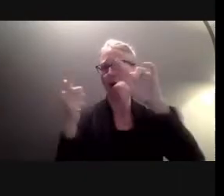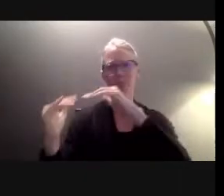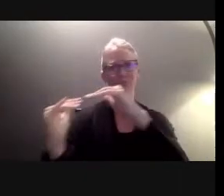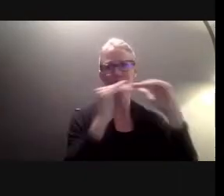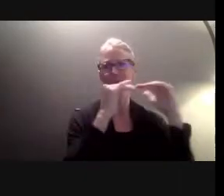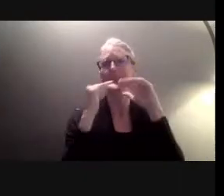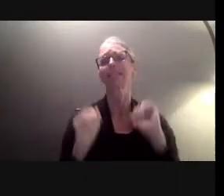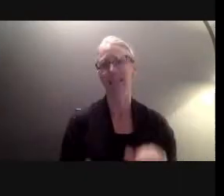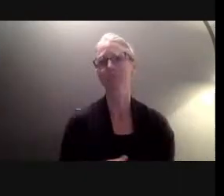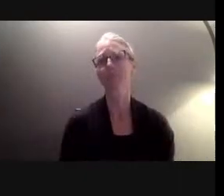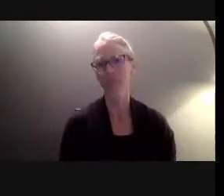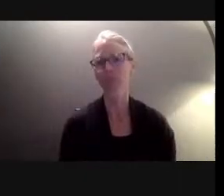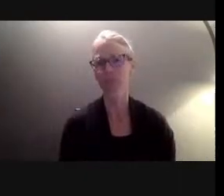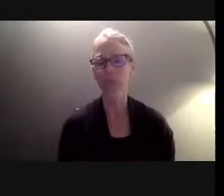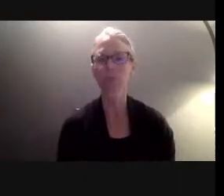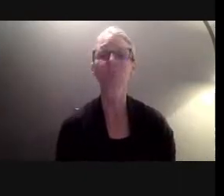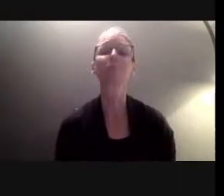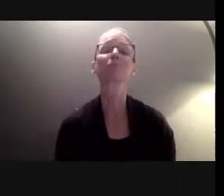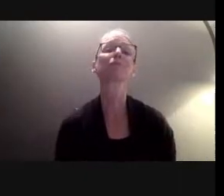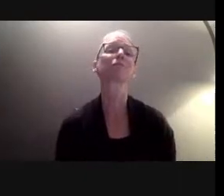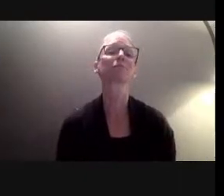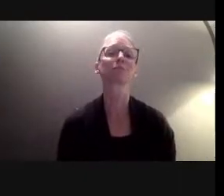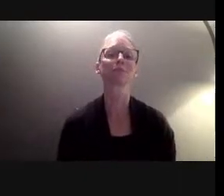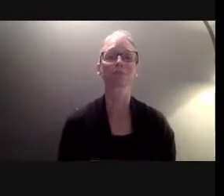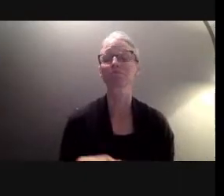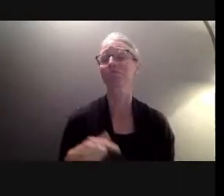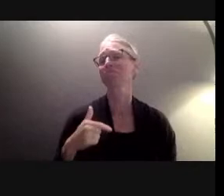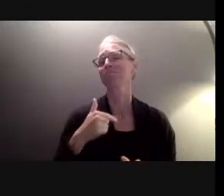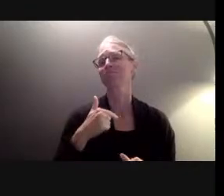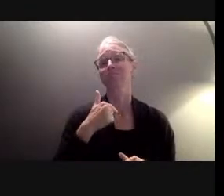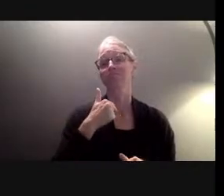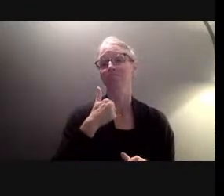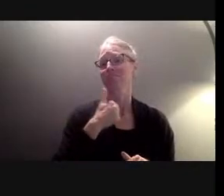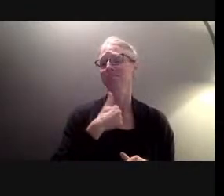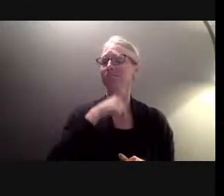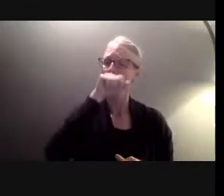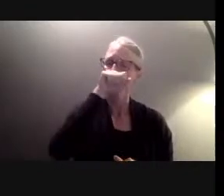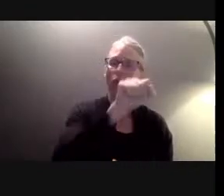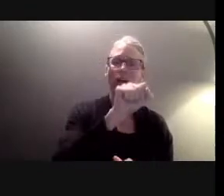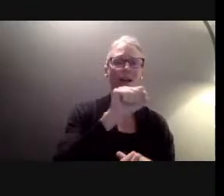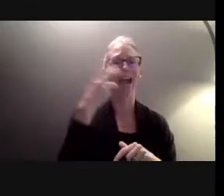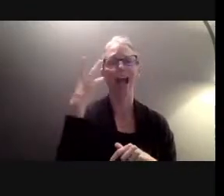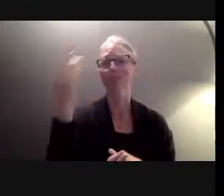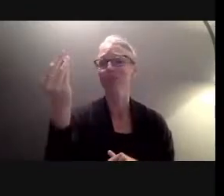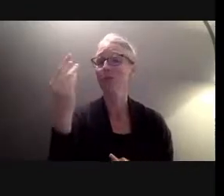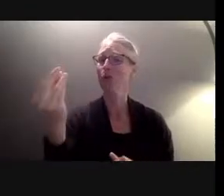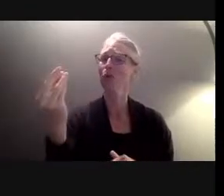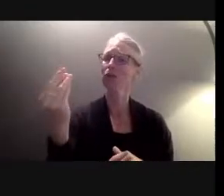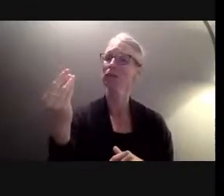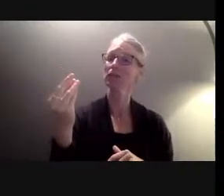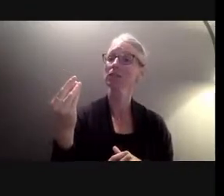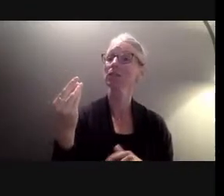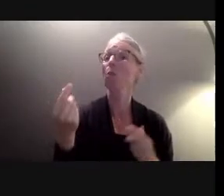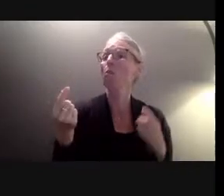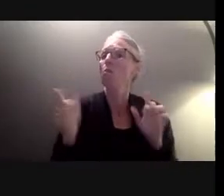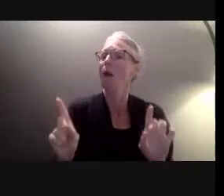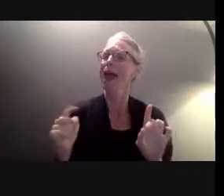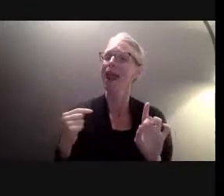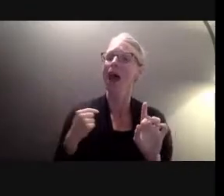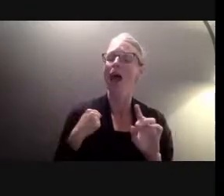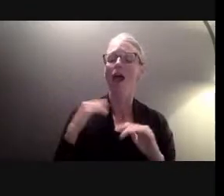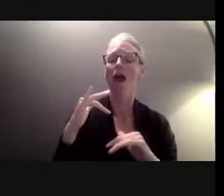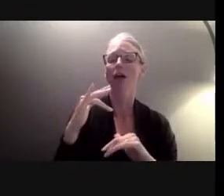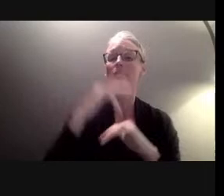So like I said, I fell in love mostly with outdoors is when I started seeing some of the national parks in